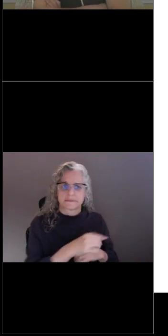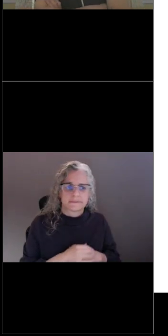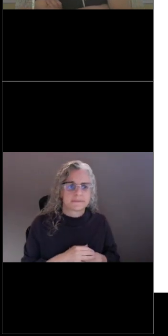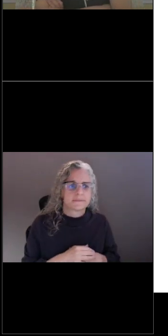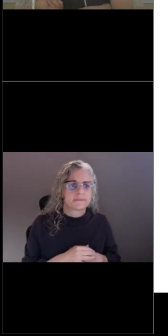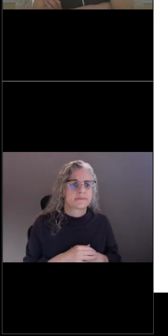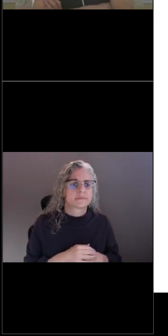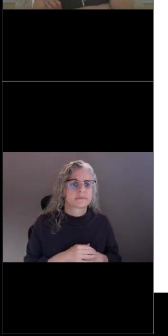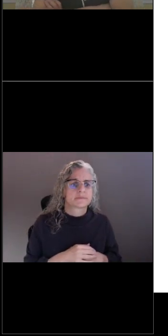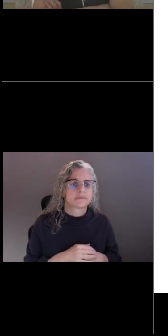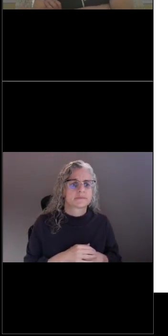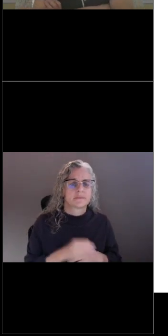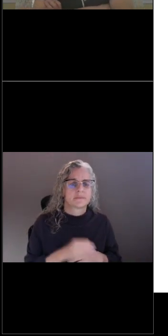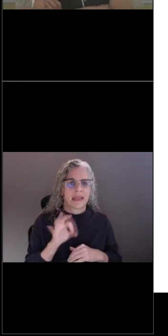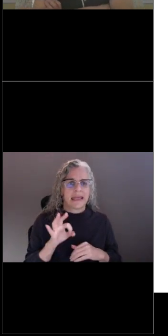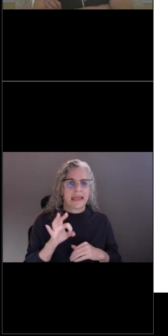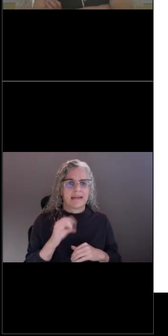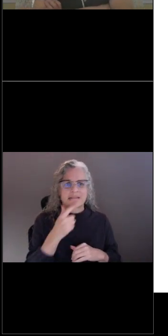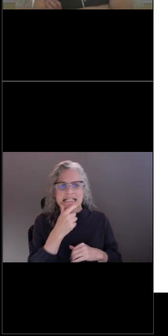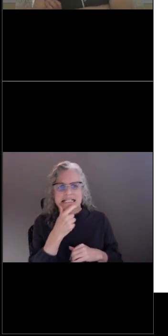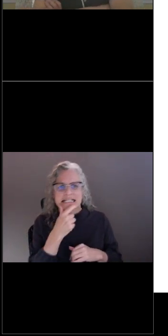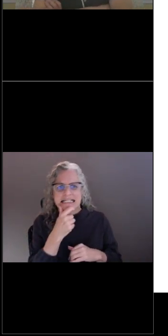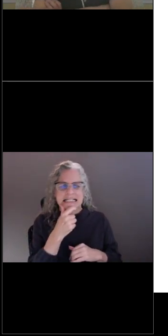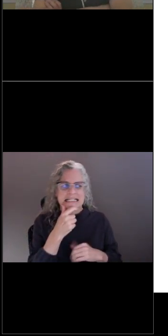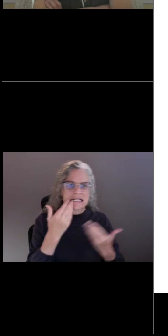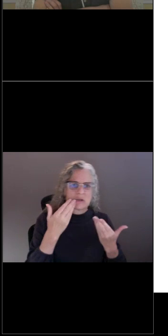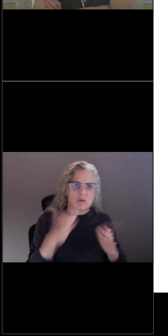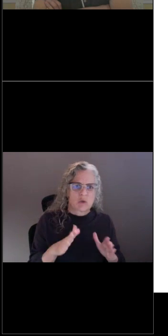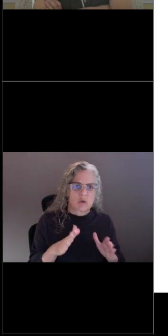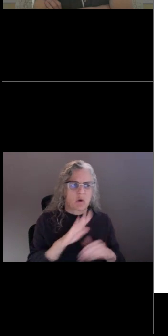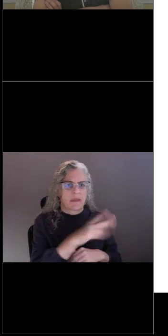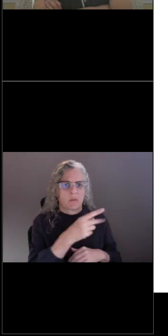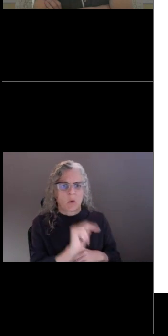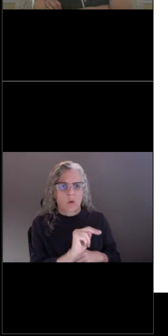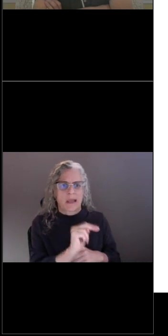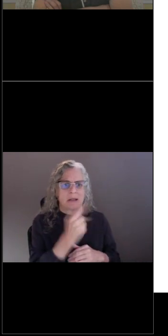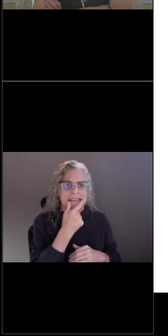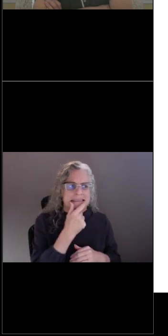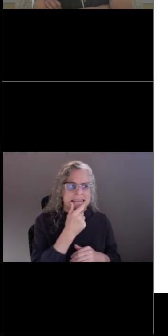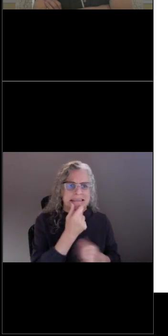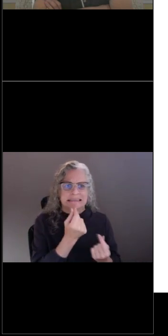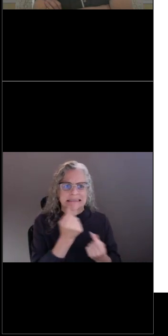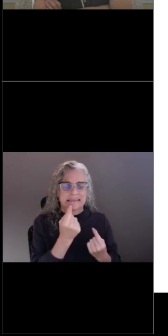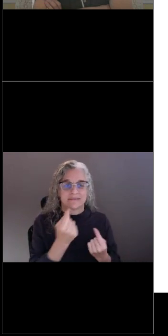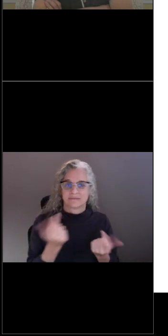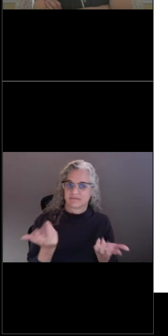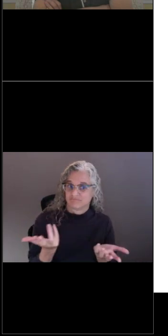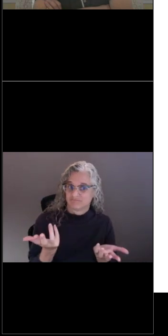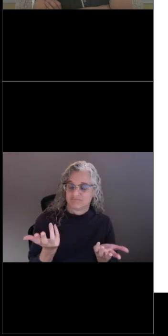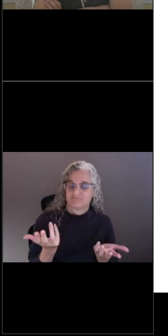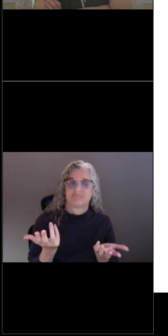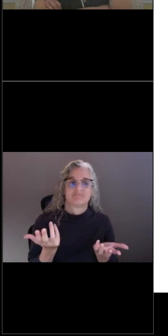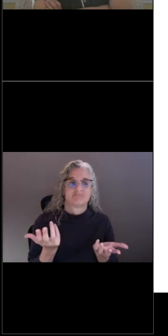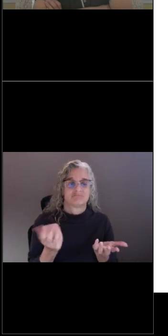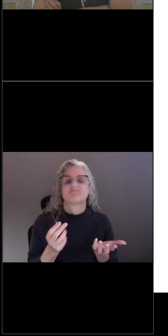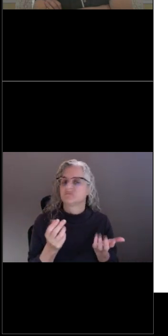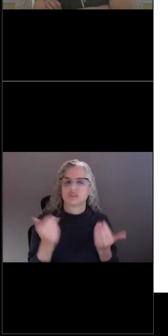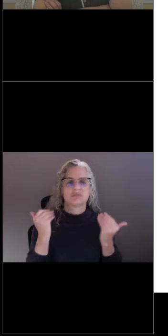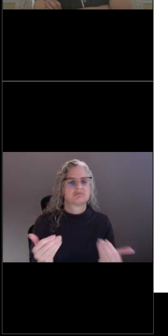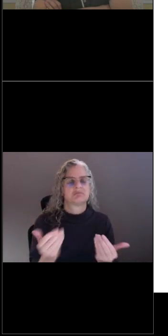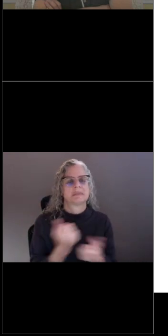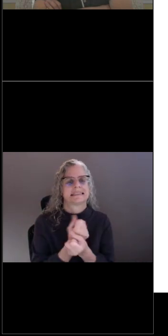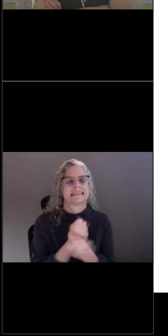When you don't know what someone's pronouns or other language is, a good strategy is to use singular they, at